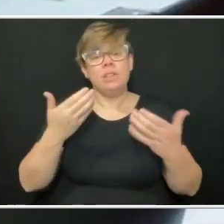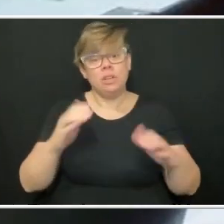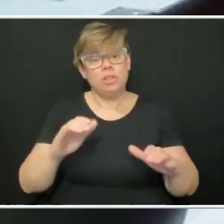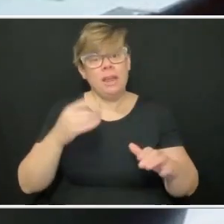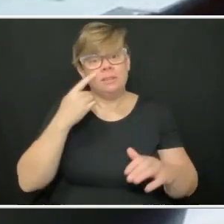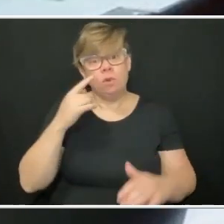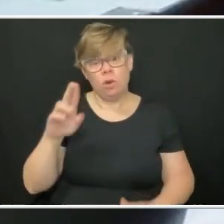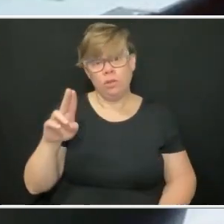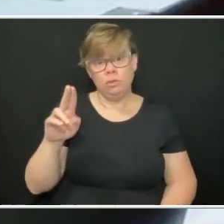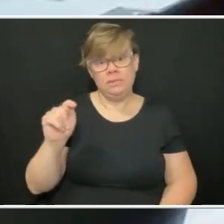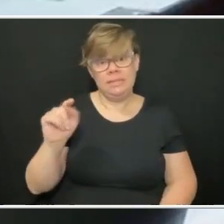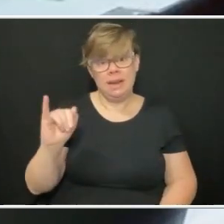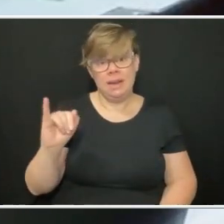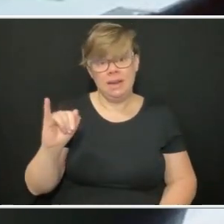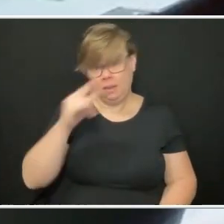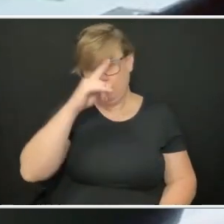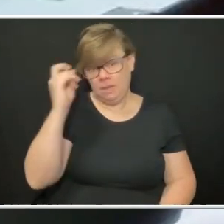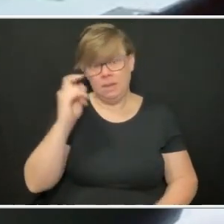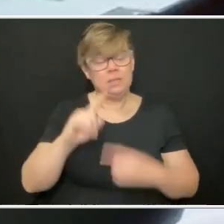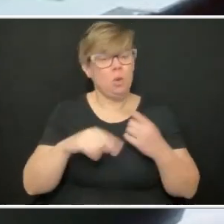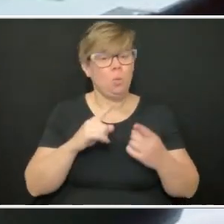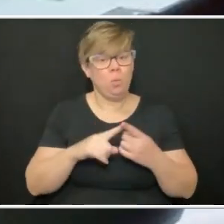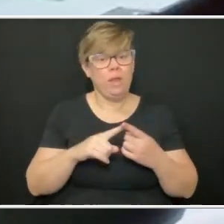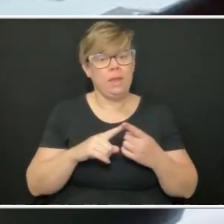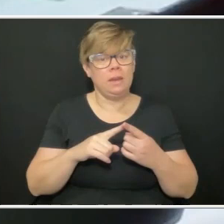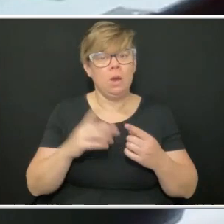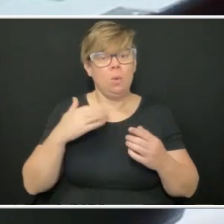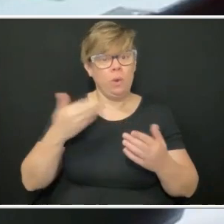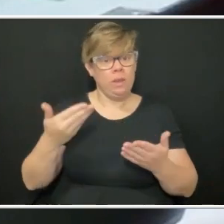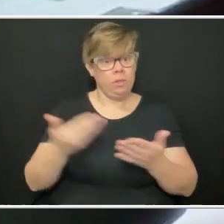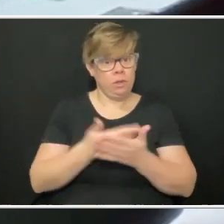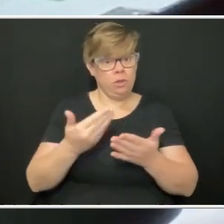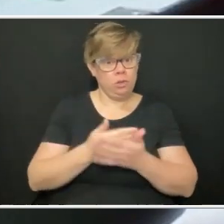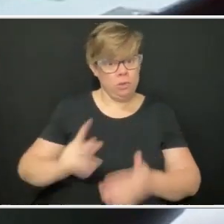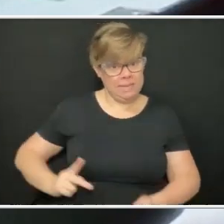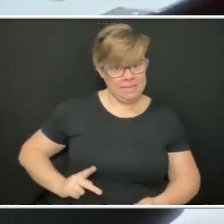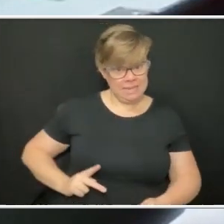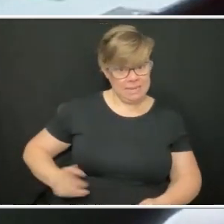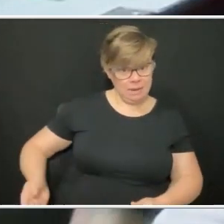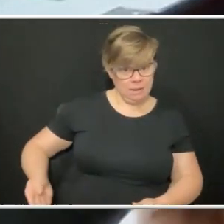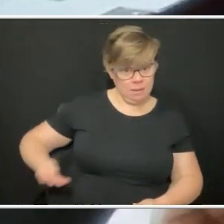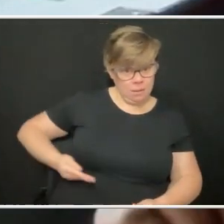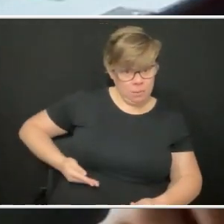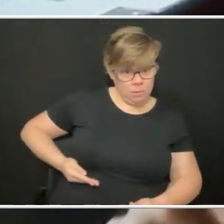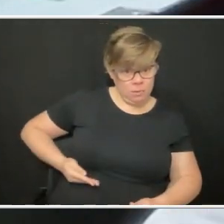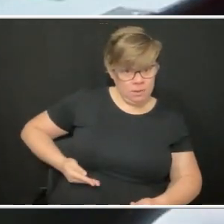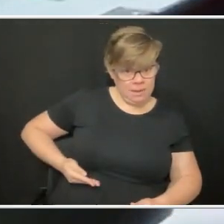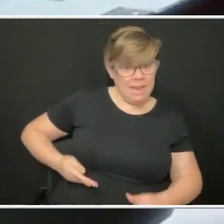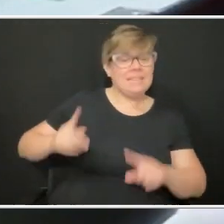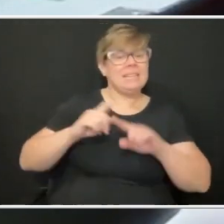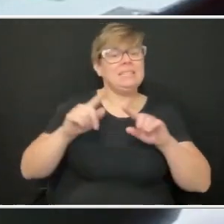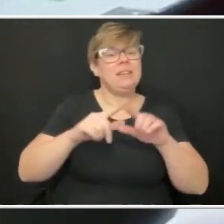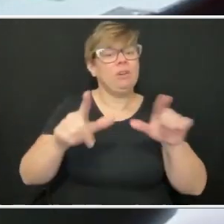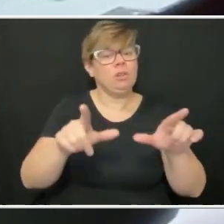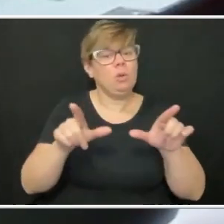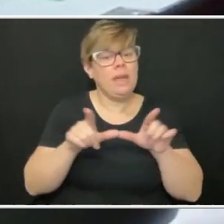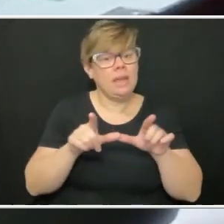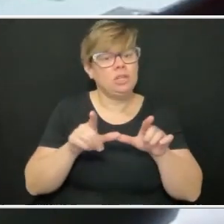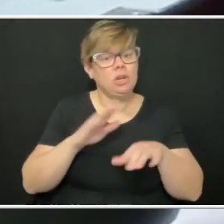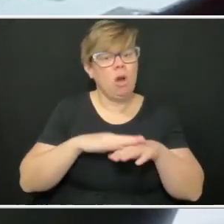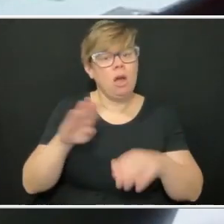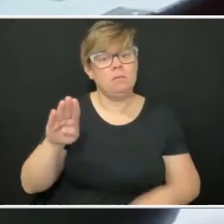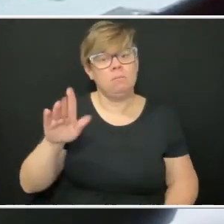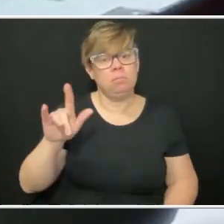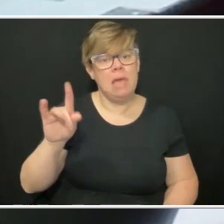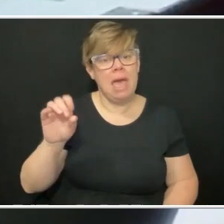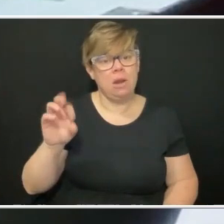UTI because when we plug in the new kidney and when we put in the ureter, it's on a different location on the bladder,